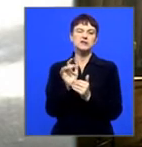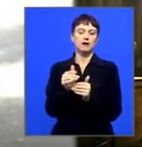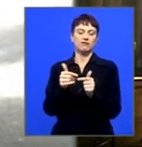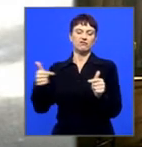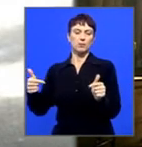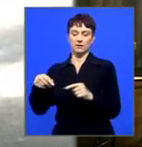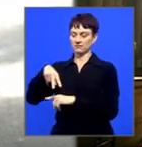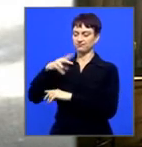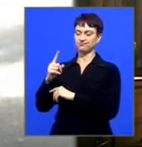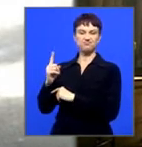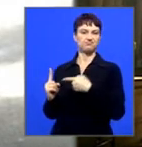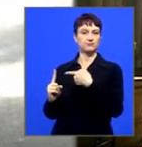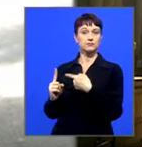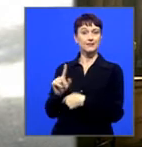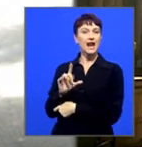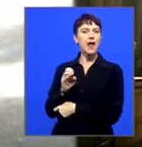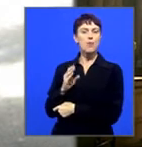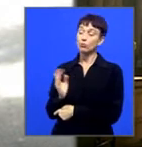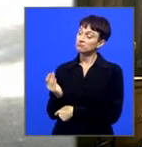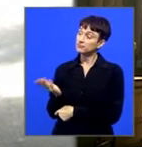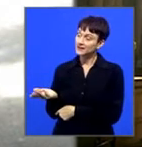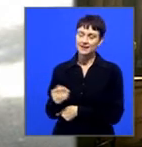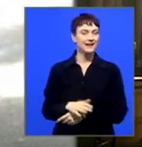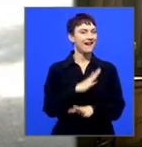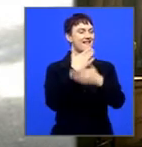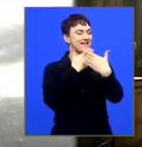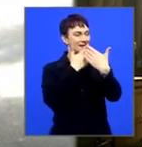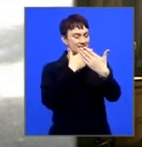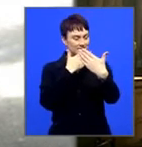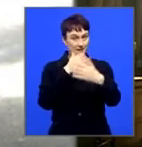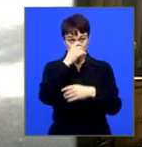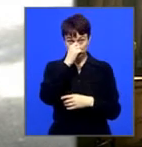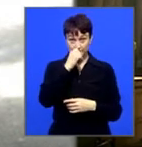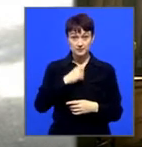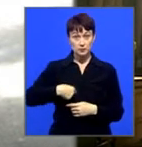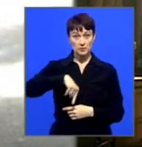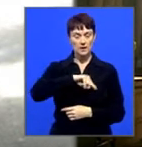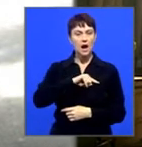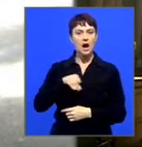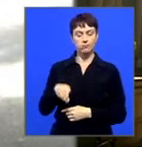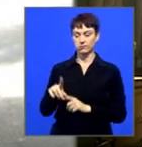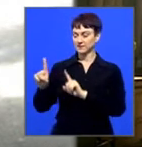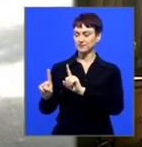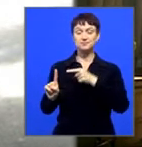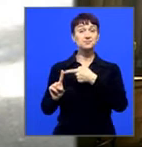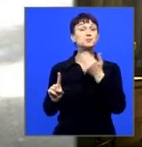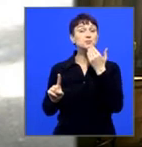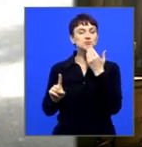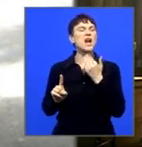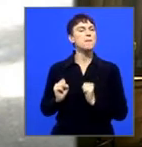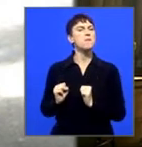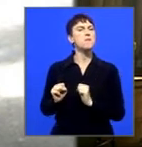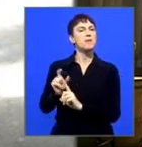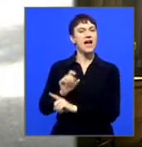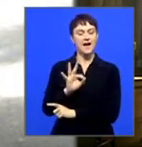let's get a word from you. All right, thank you, Leanne. We still have General Fredericks in our